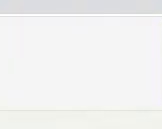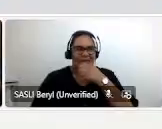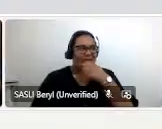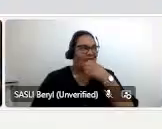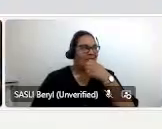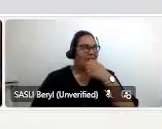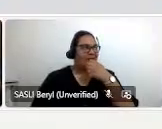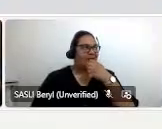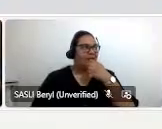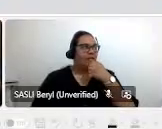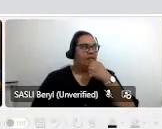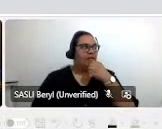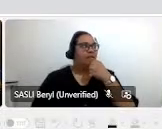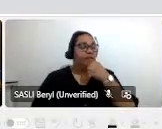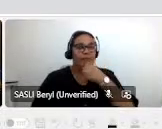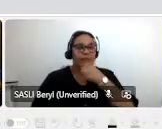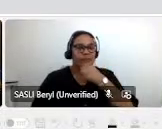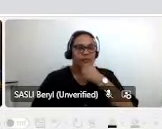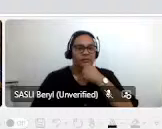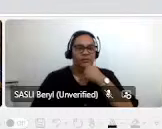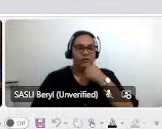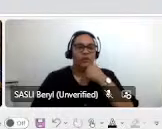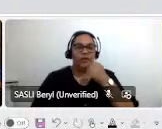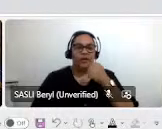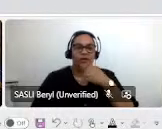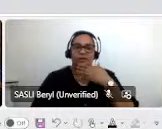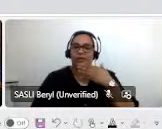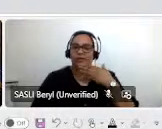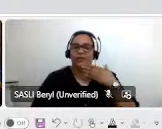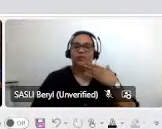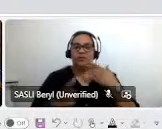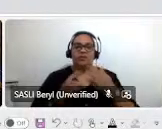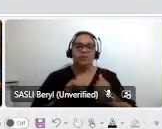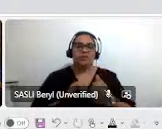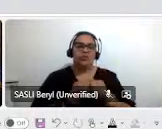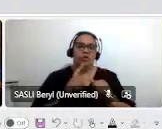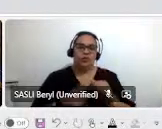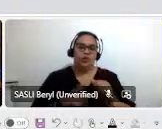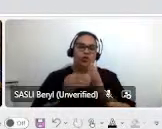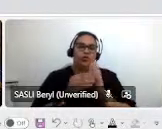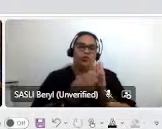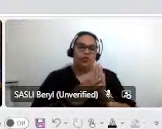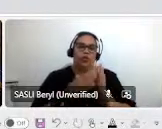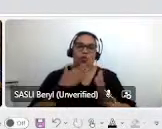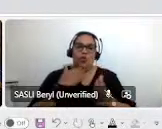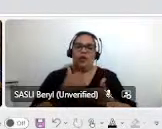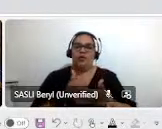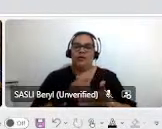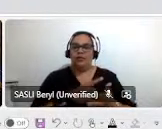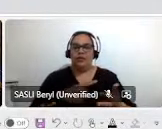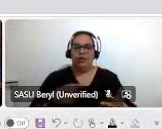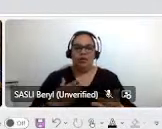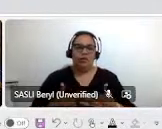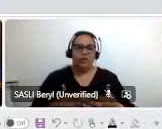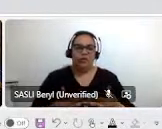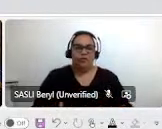Perhaps sitting in committee meetings should be a sport. Who can sit the longest?